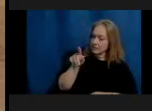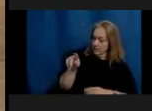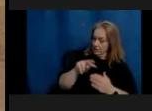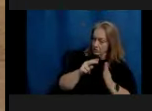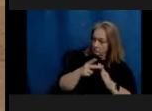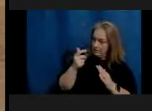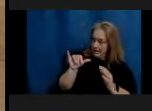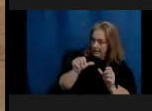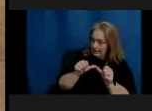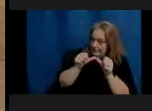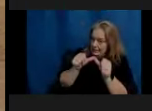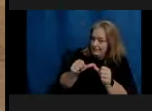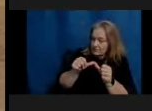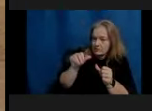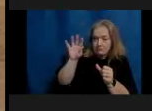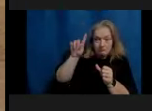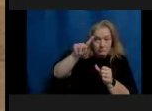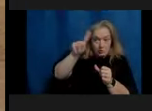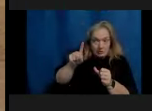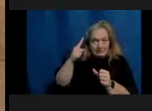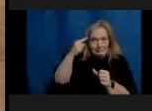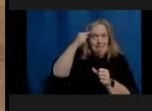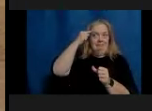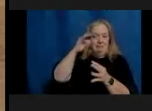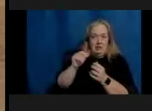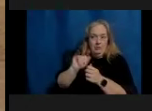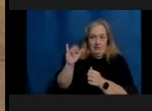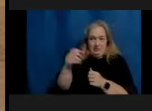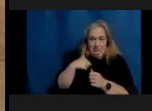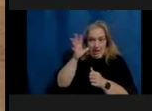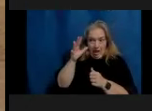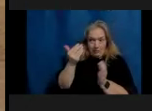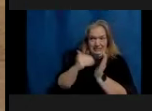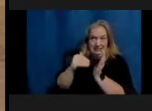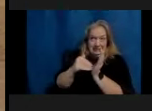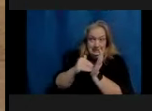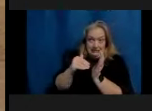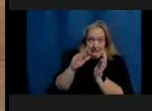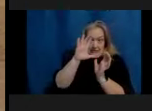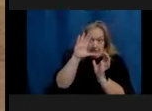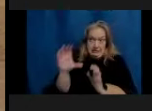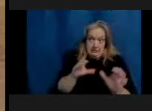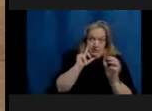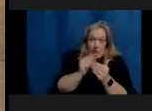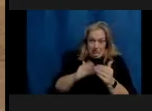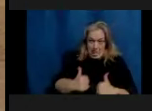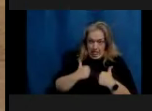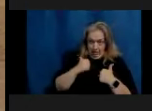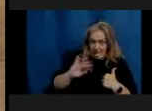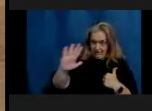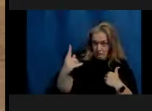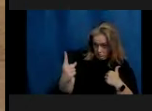lasting like mysteries or questions I have around Castle that like I'm gonna be thinking like it's keeping me up at night for like the rest of my life.